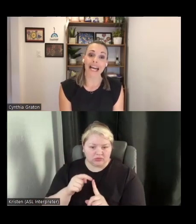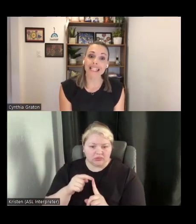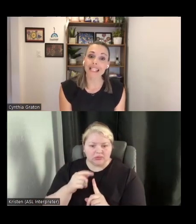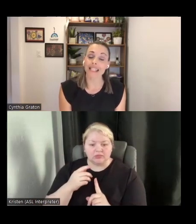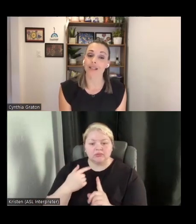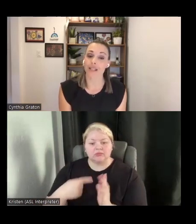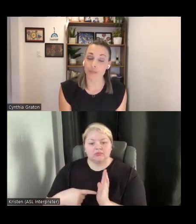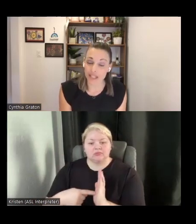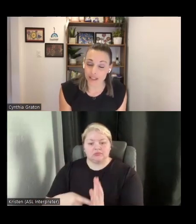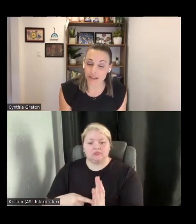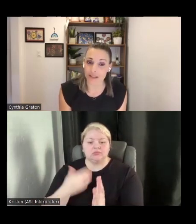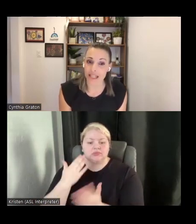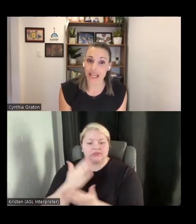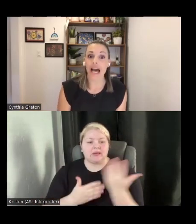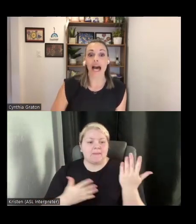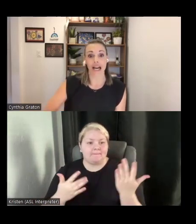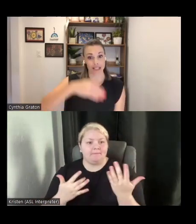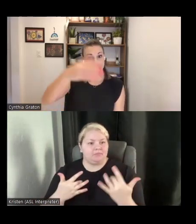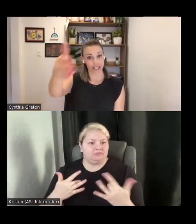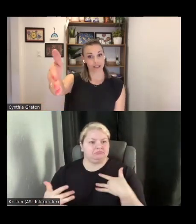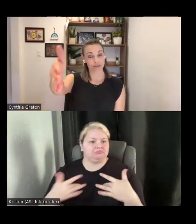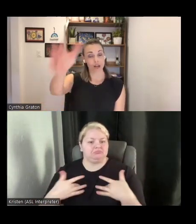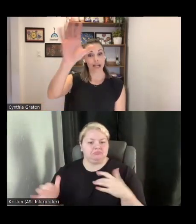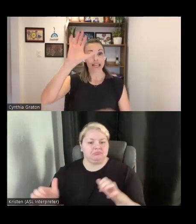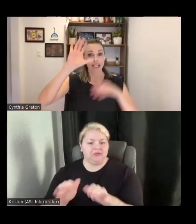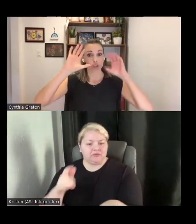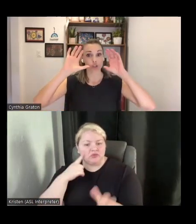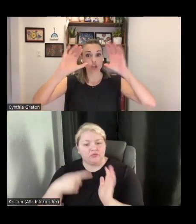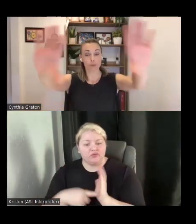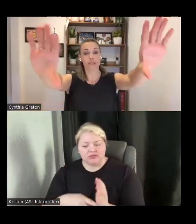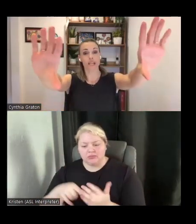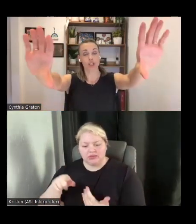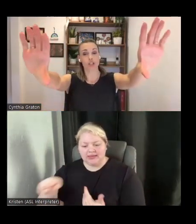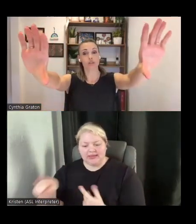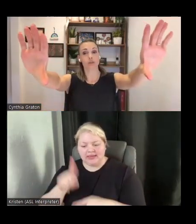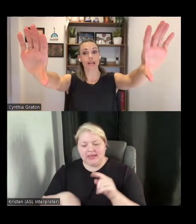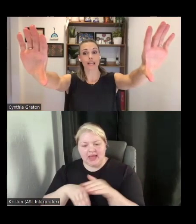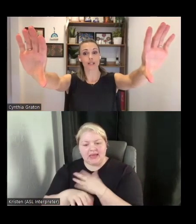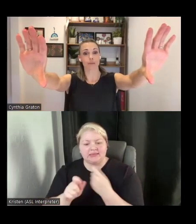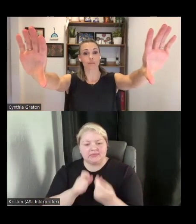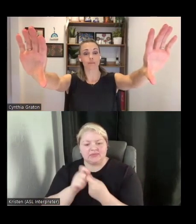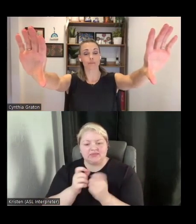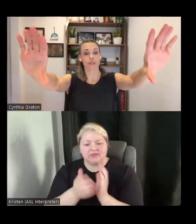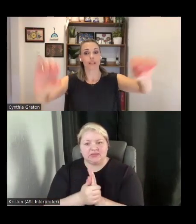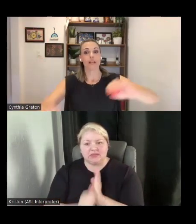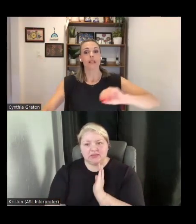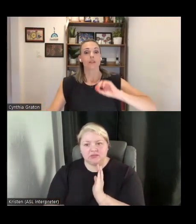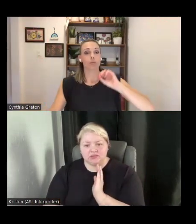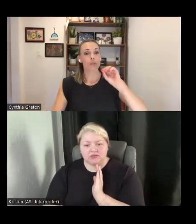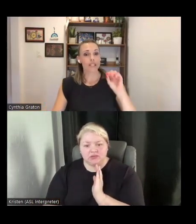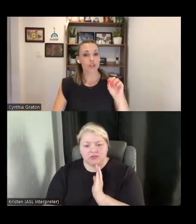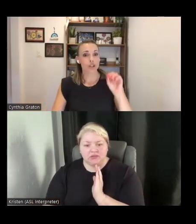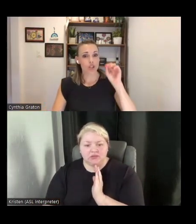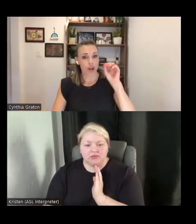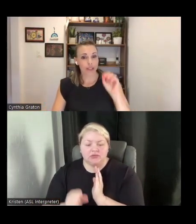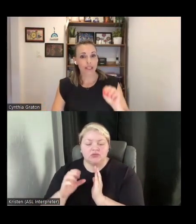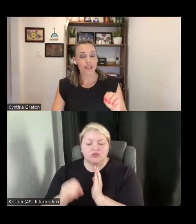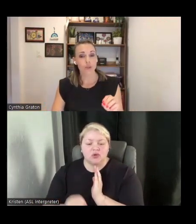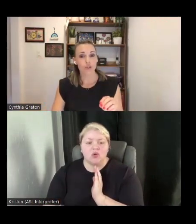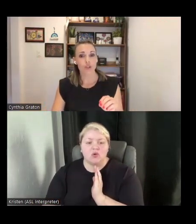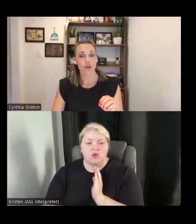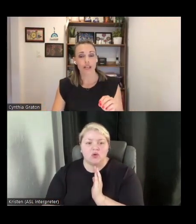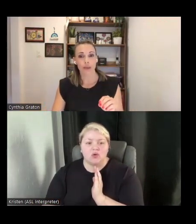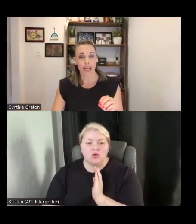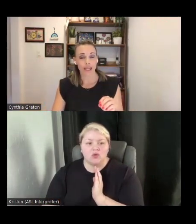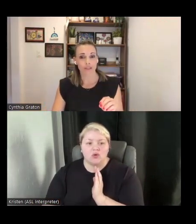difficulty accessing some skills as identified in the top section of your ASIP. The research on